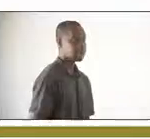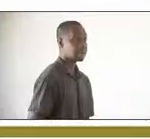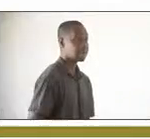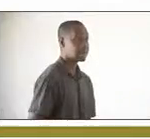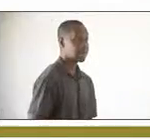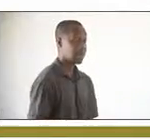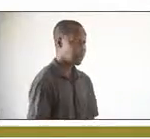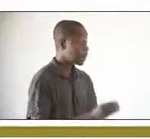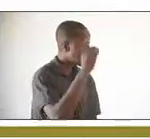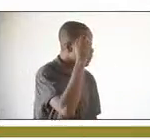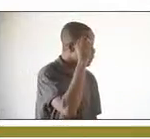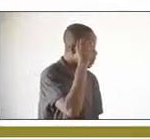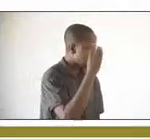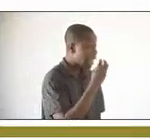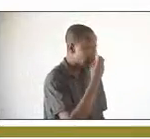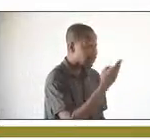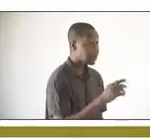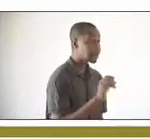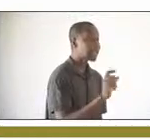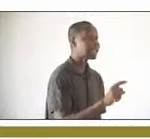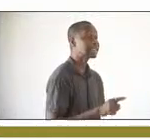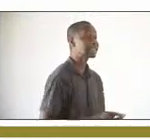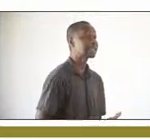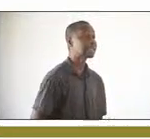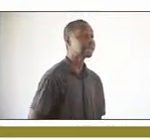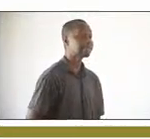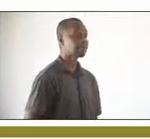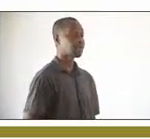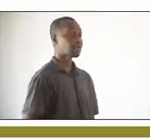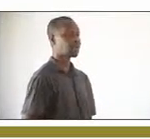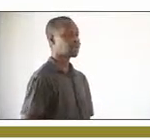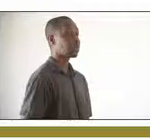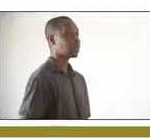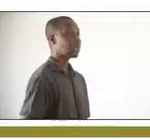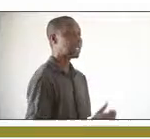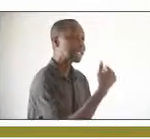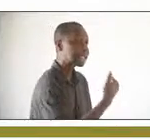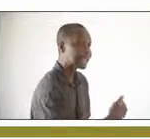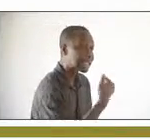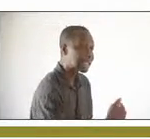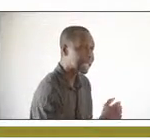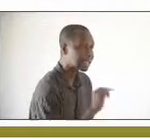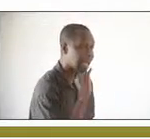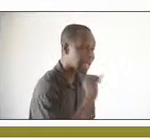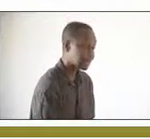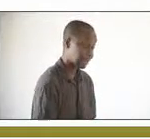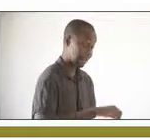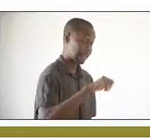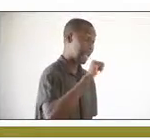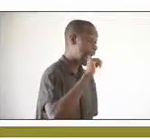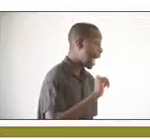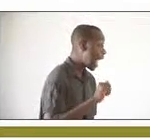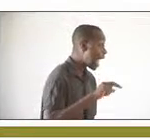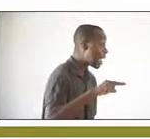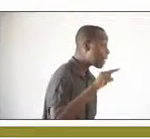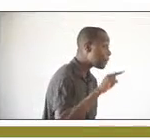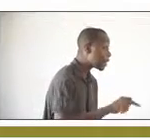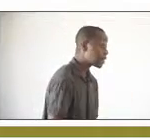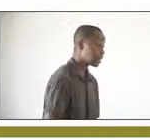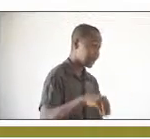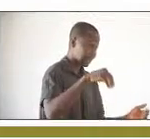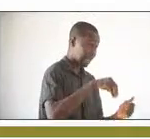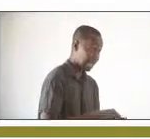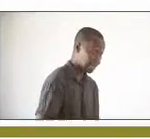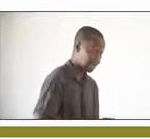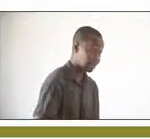Because if you can remember, I told you that the 16th is, the date is just added to the